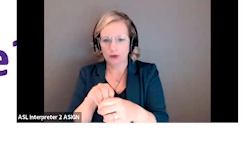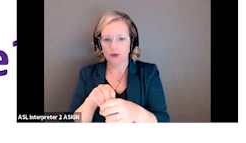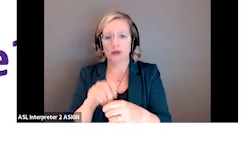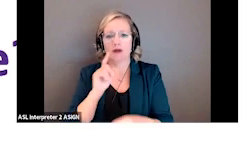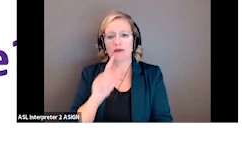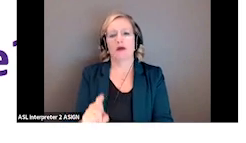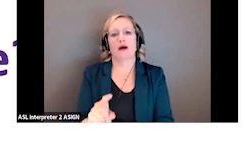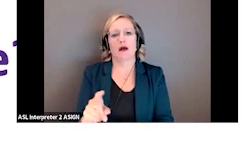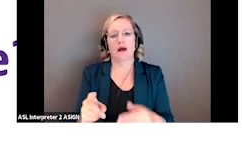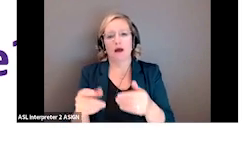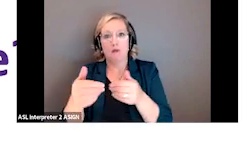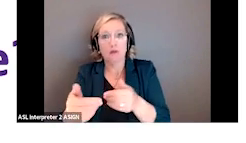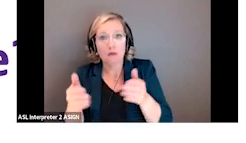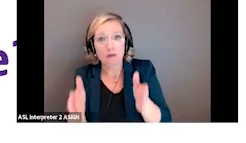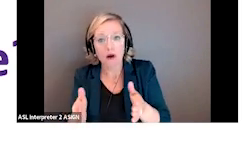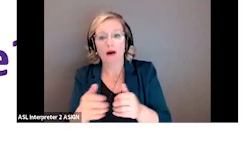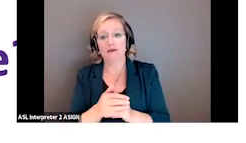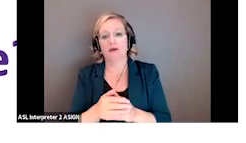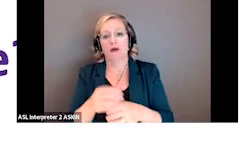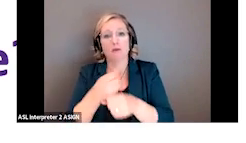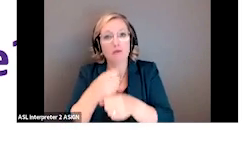mass, to make sure we know how much they're going to charge.